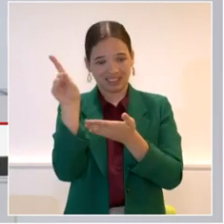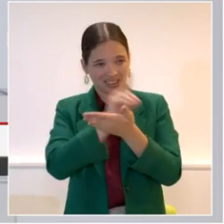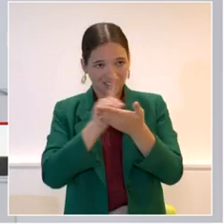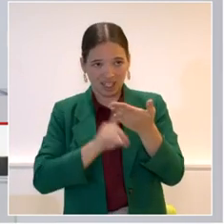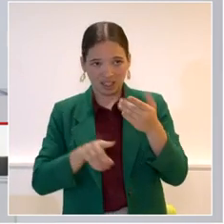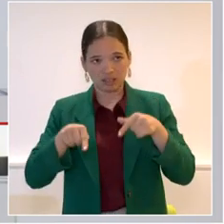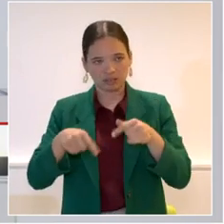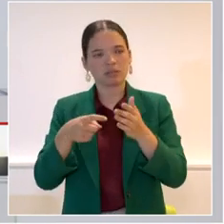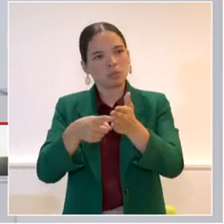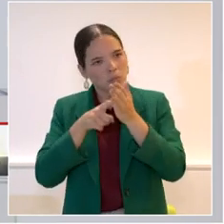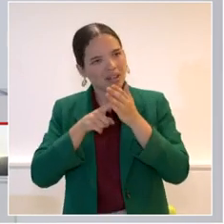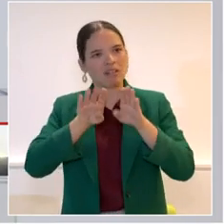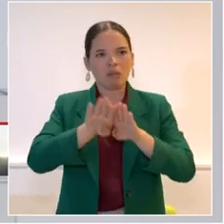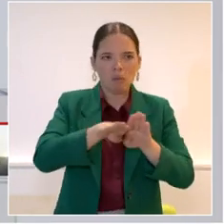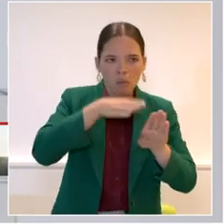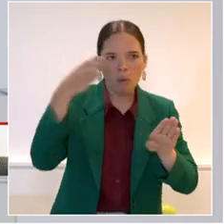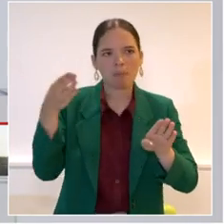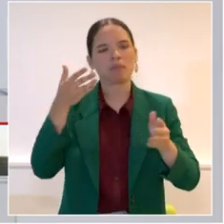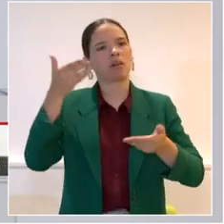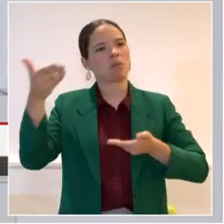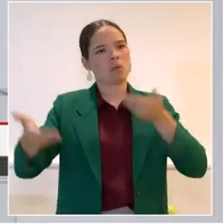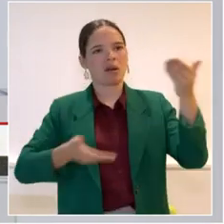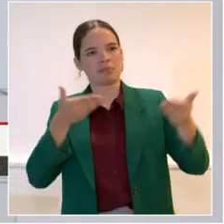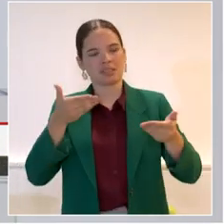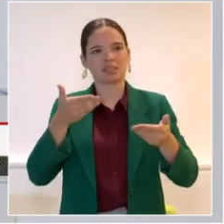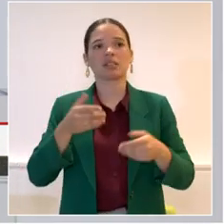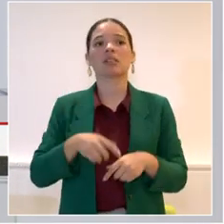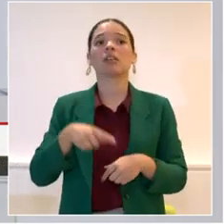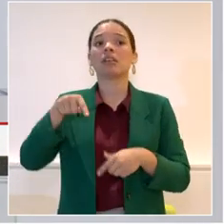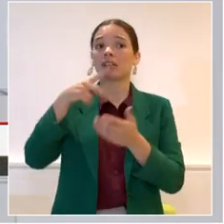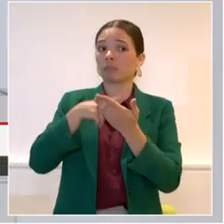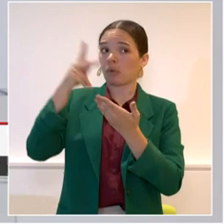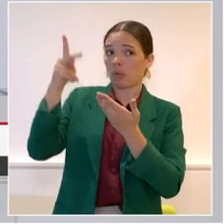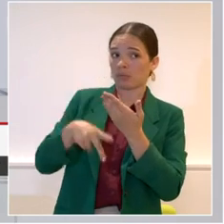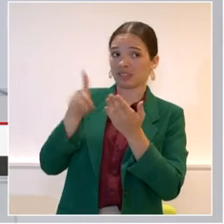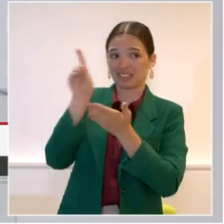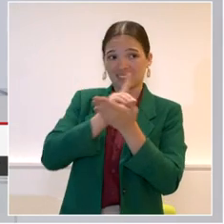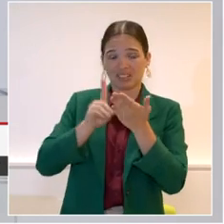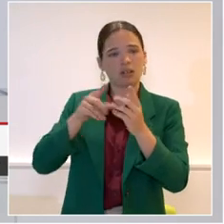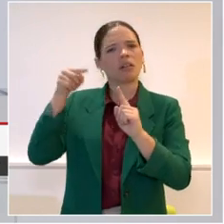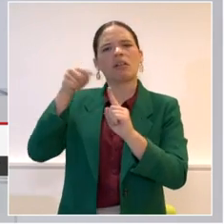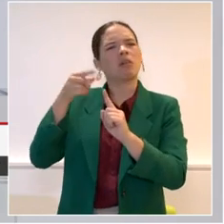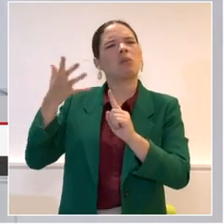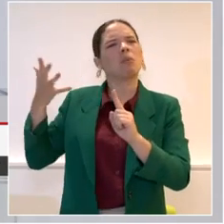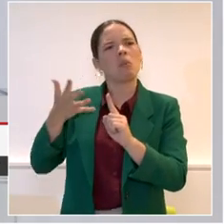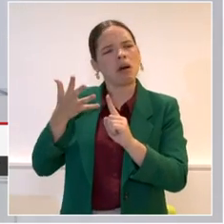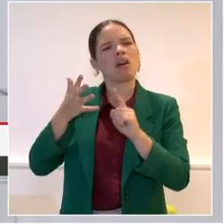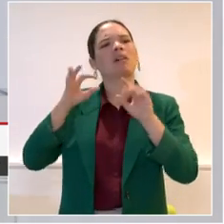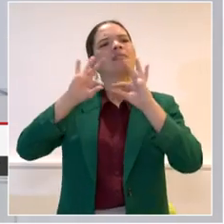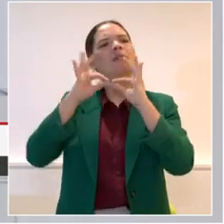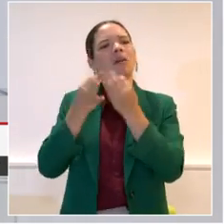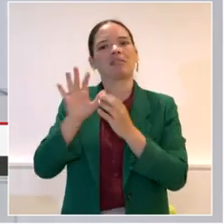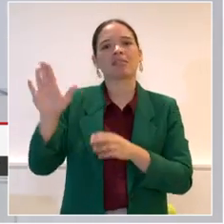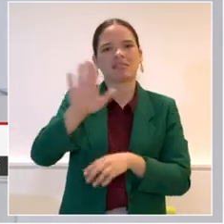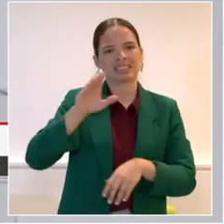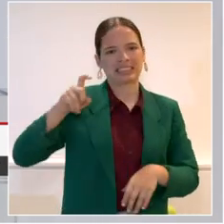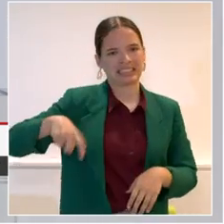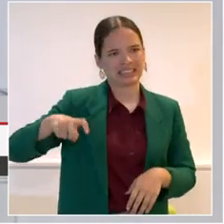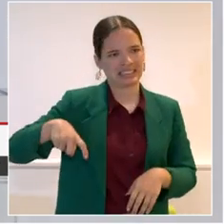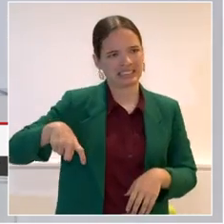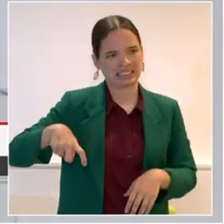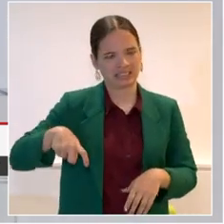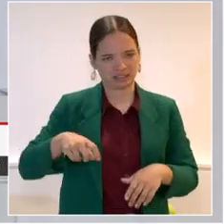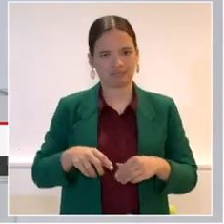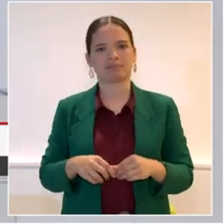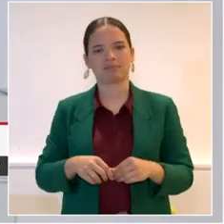is designed and centered around the voices of our residents in our program, treating them as they are, as experts in their own lives and what they need